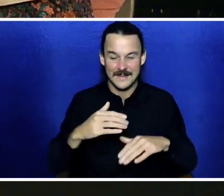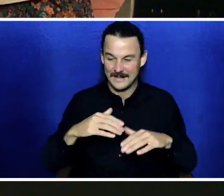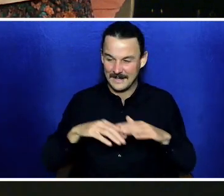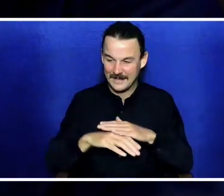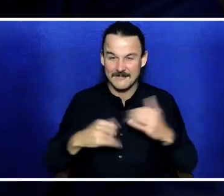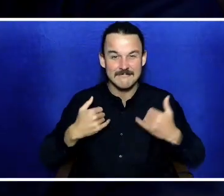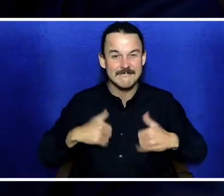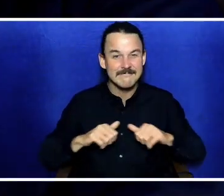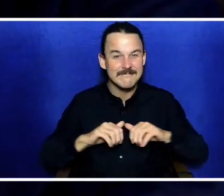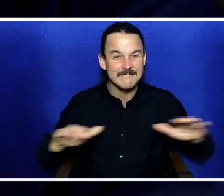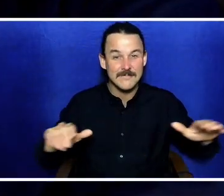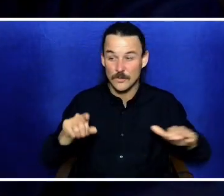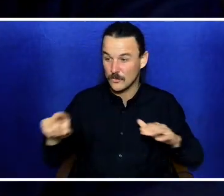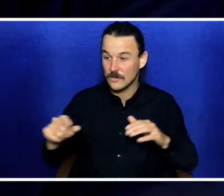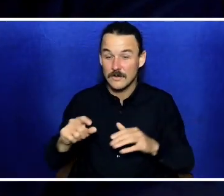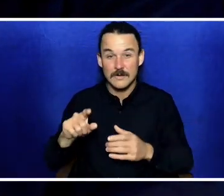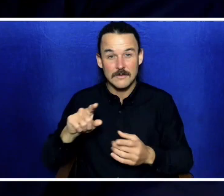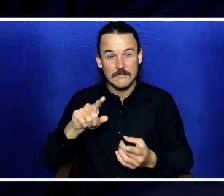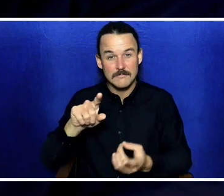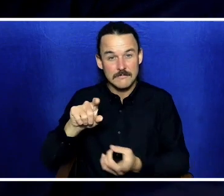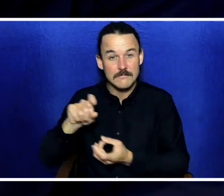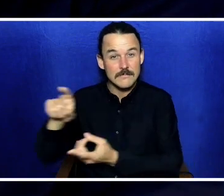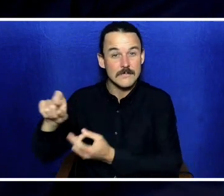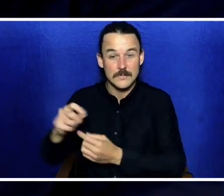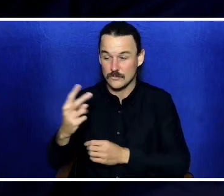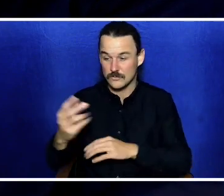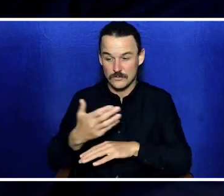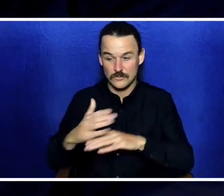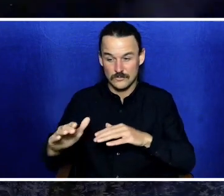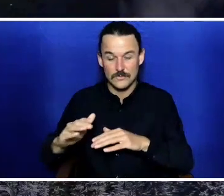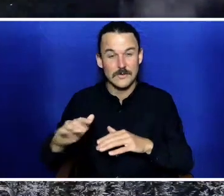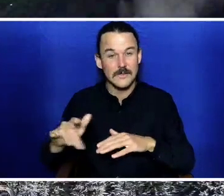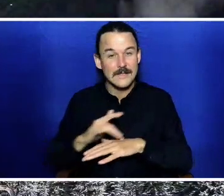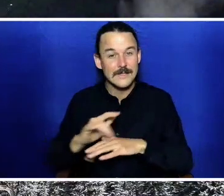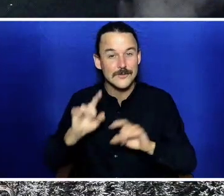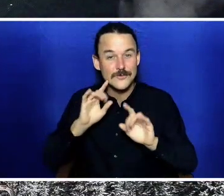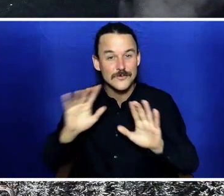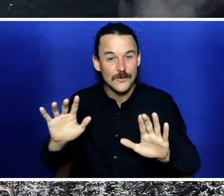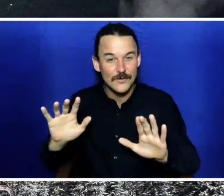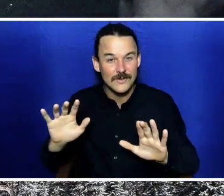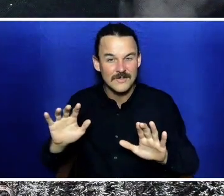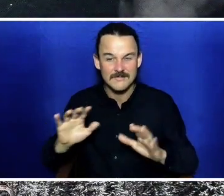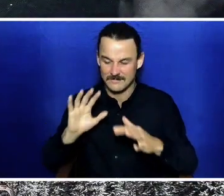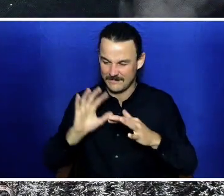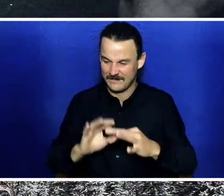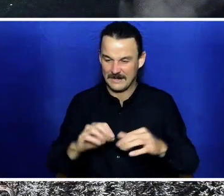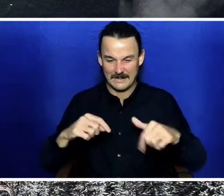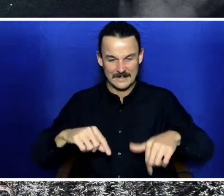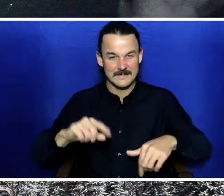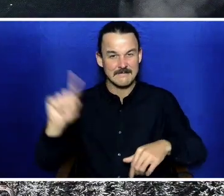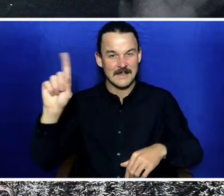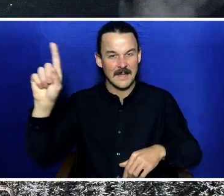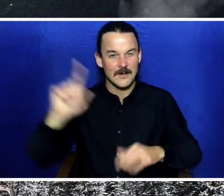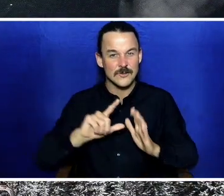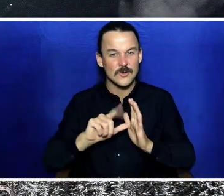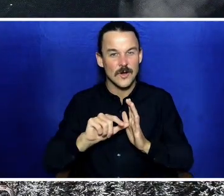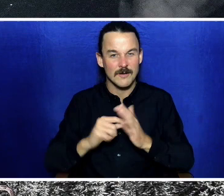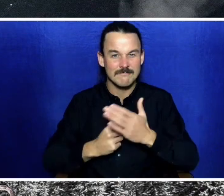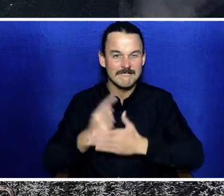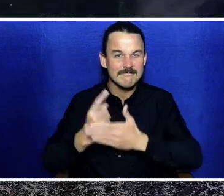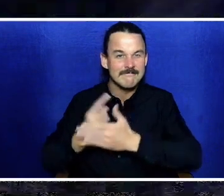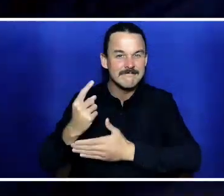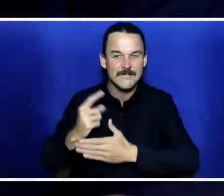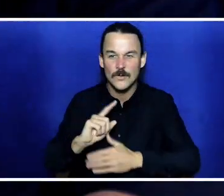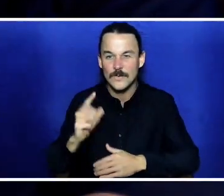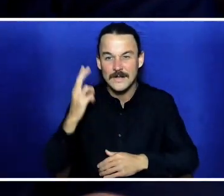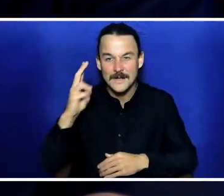Yes, these are Echo and Narcissus by Kevin March and Jane Montgomery Griffiths,